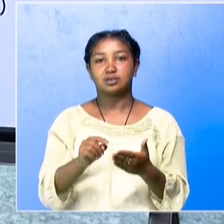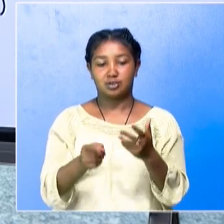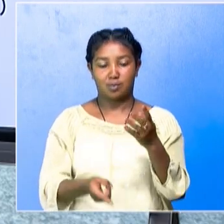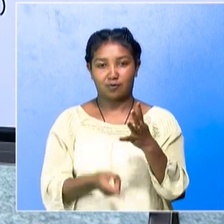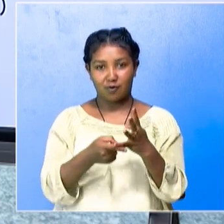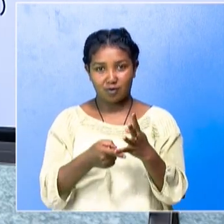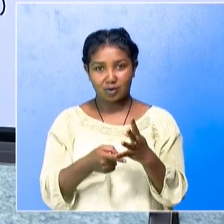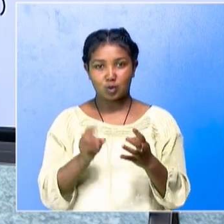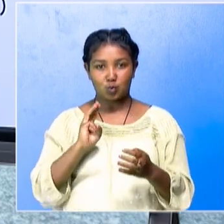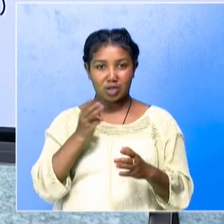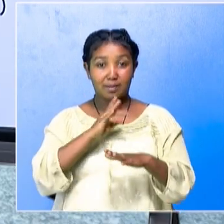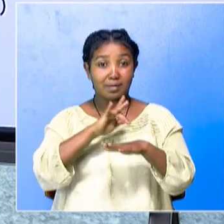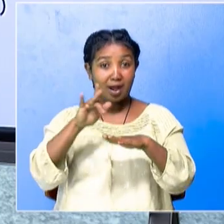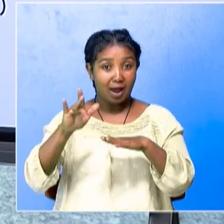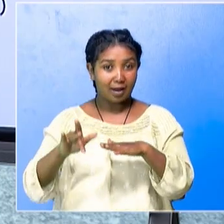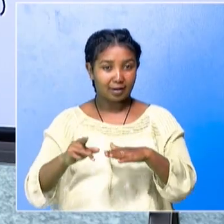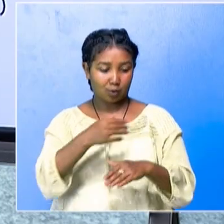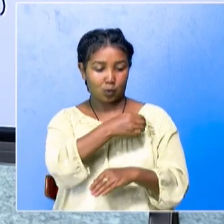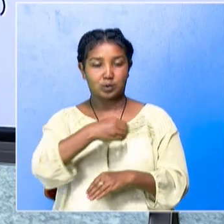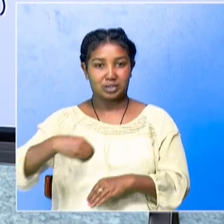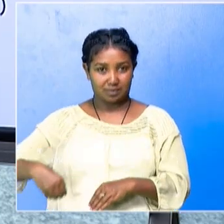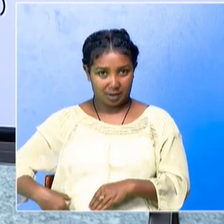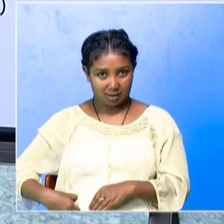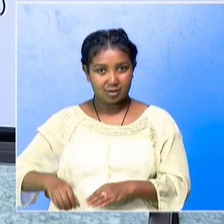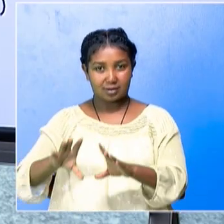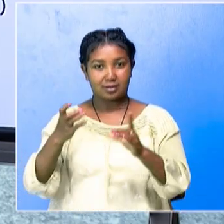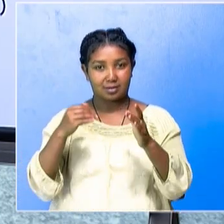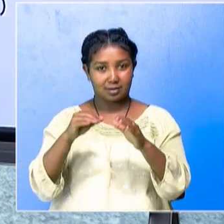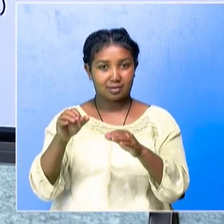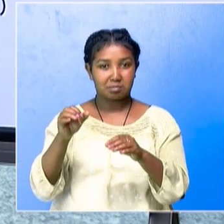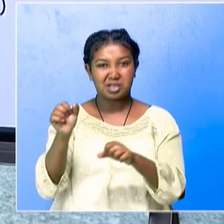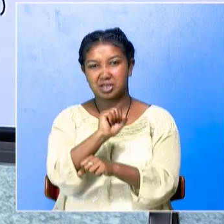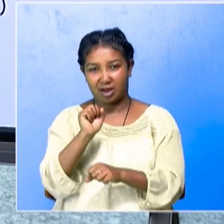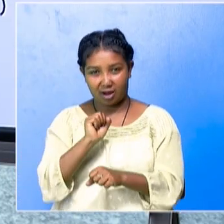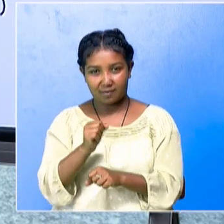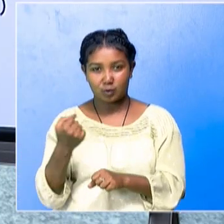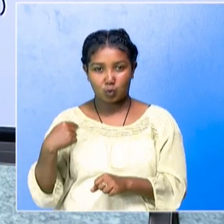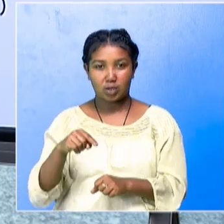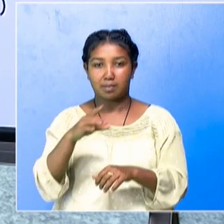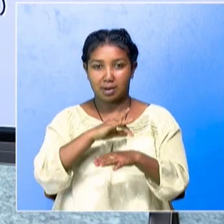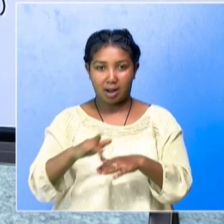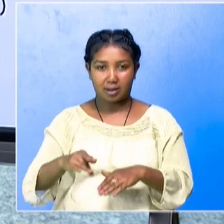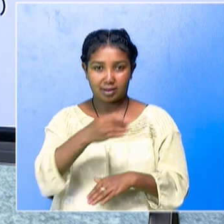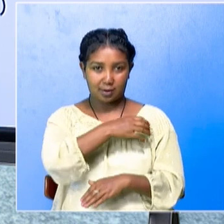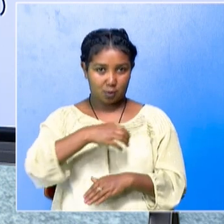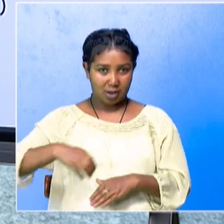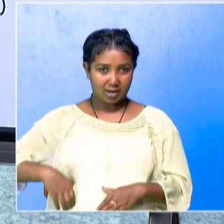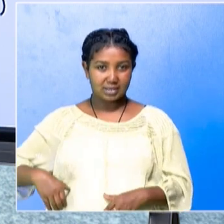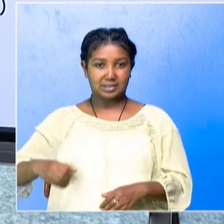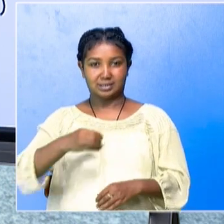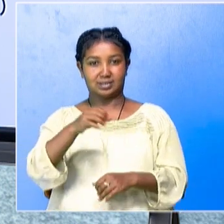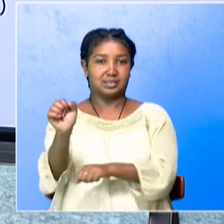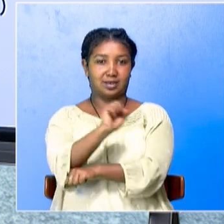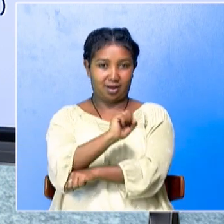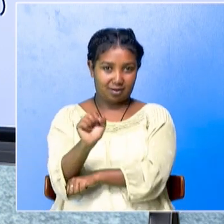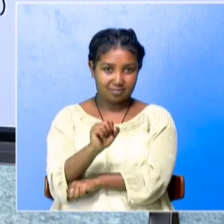4. We blank wear seatbelt in the car. We blank wear seatbelt